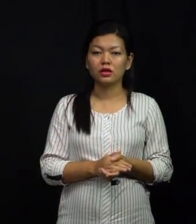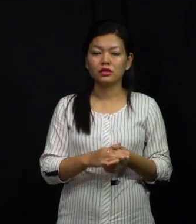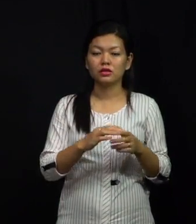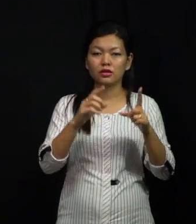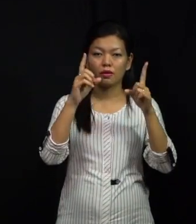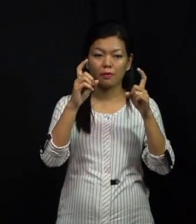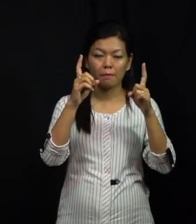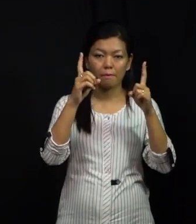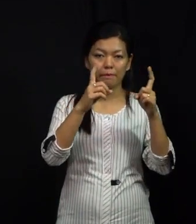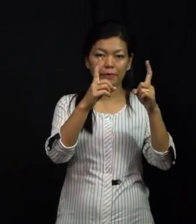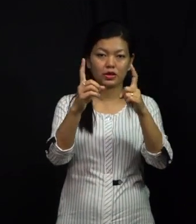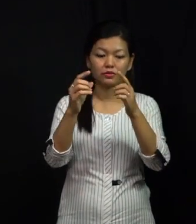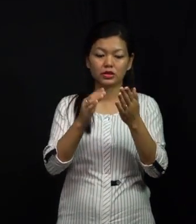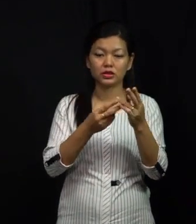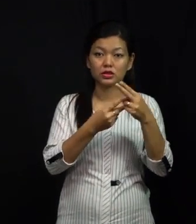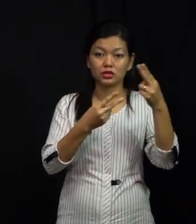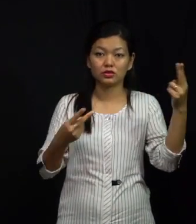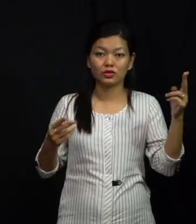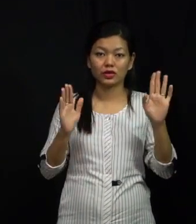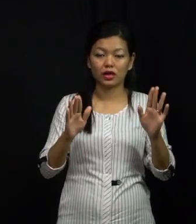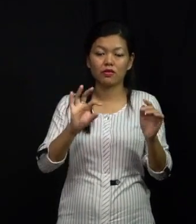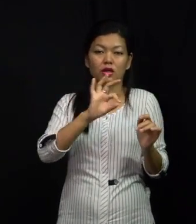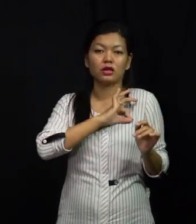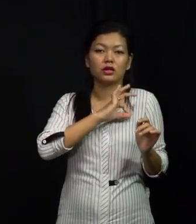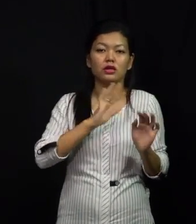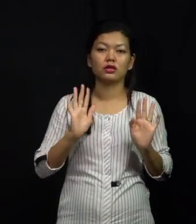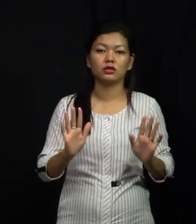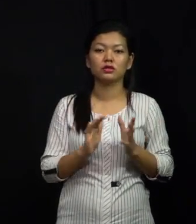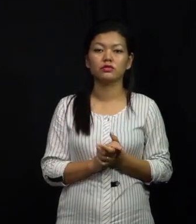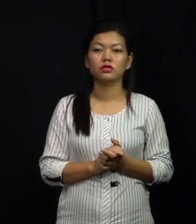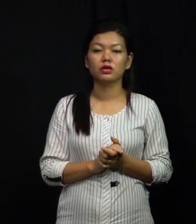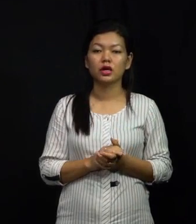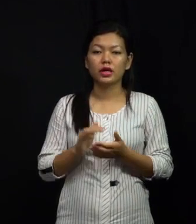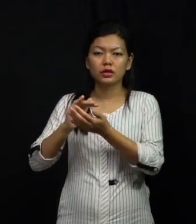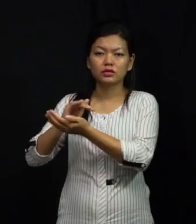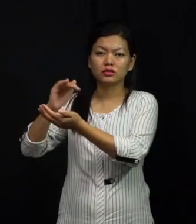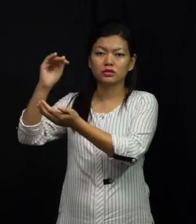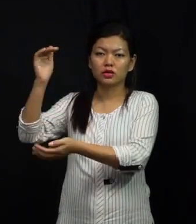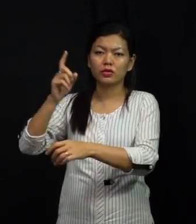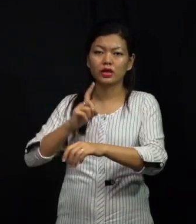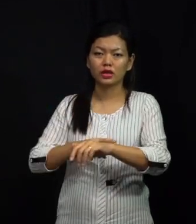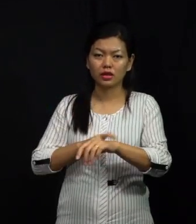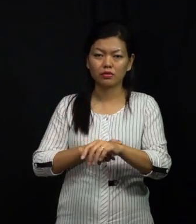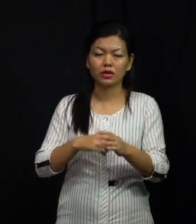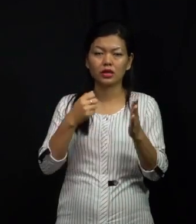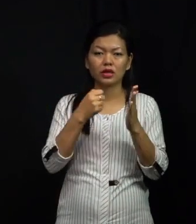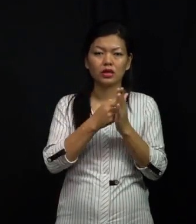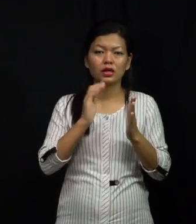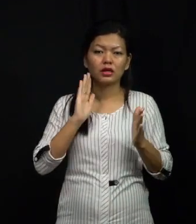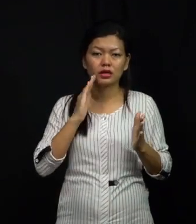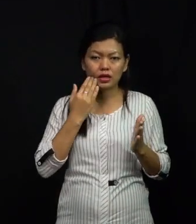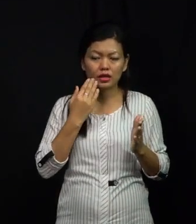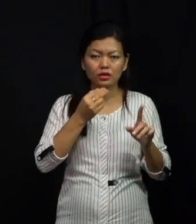here in this childhood stage, they know the difference between the date and the time, the year that they are